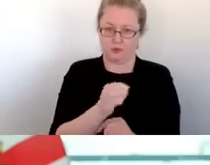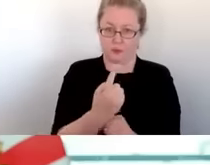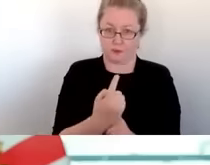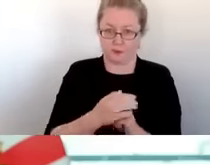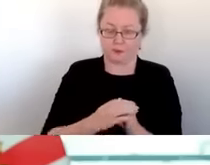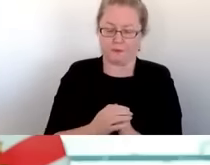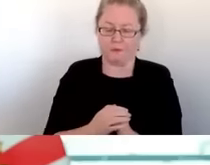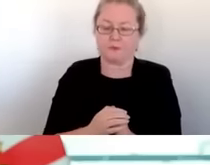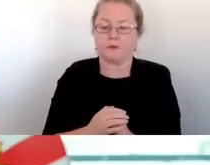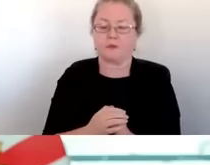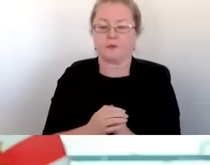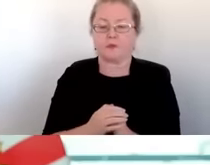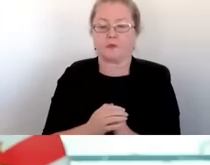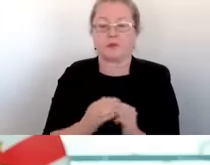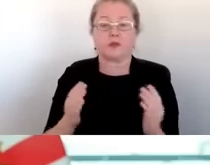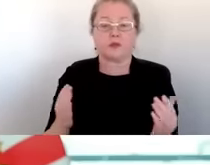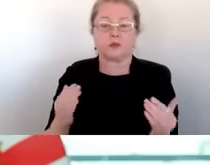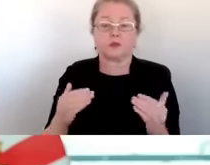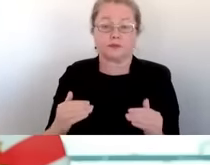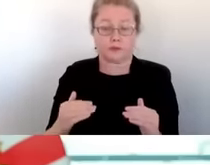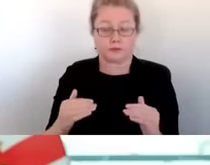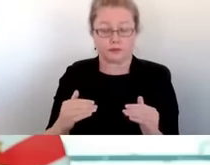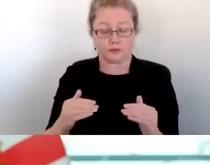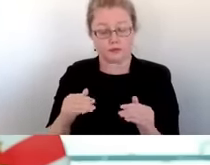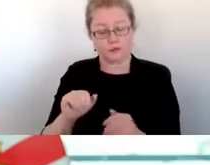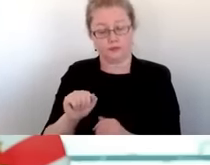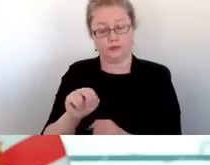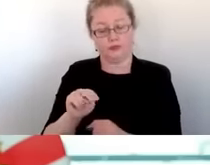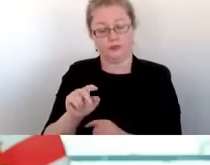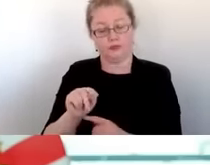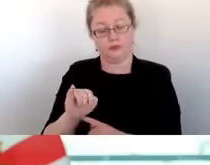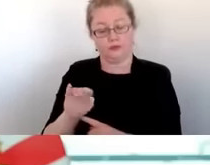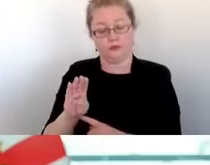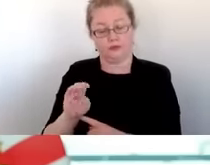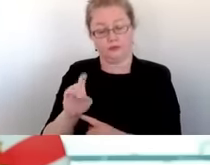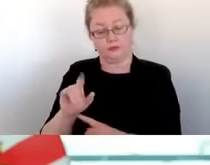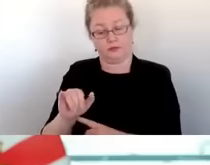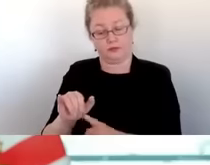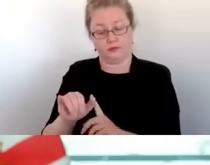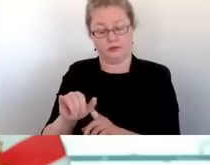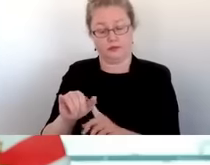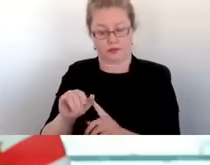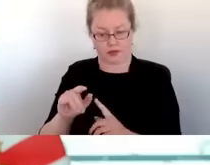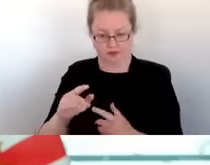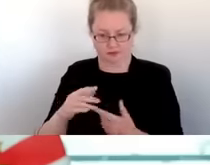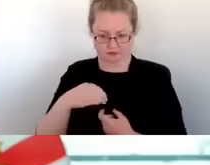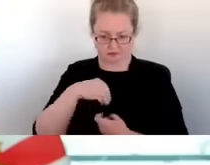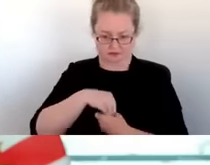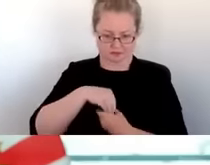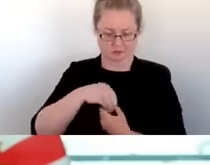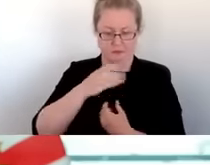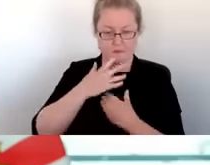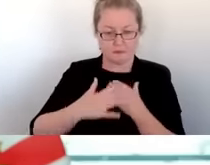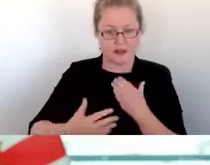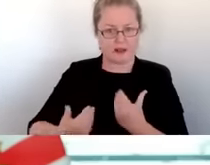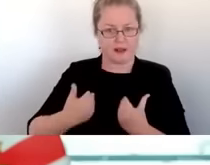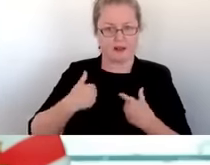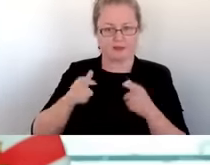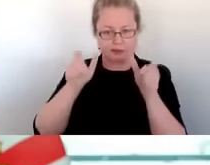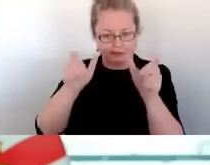It also protects against infection. So that's the part with the antibodies in your blood that we see decreases in all of us the